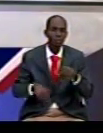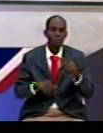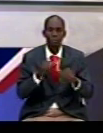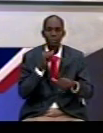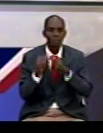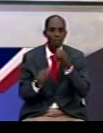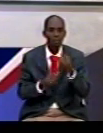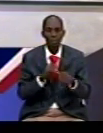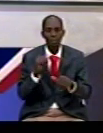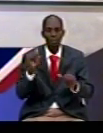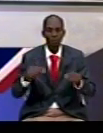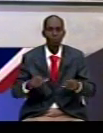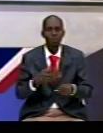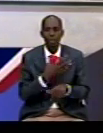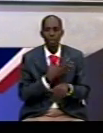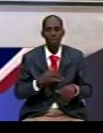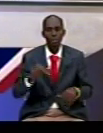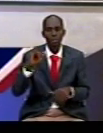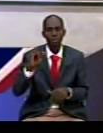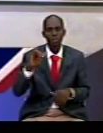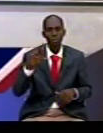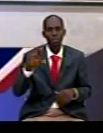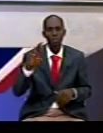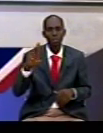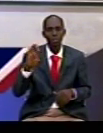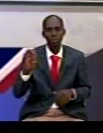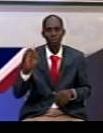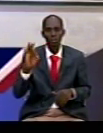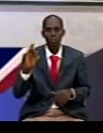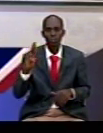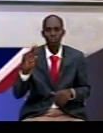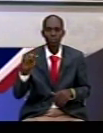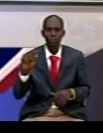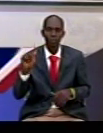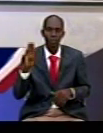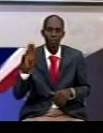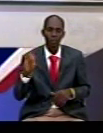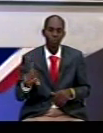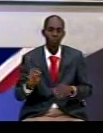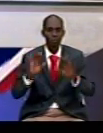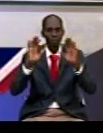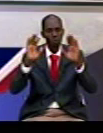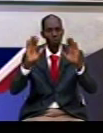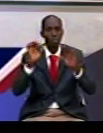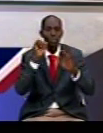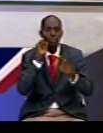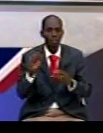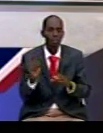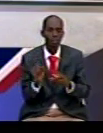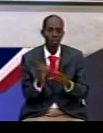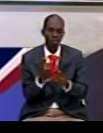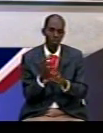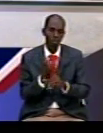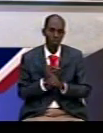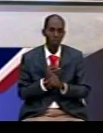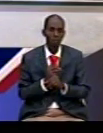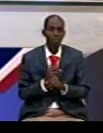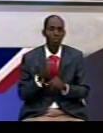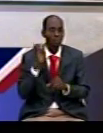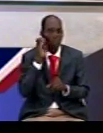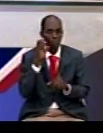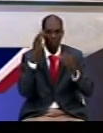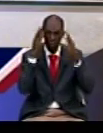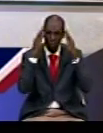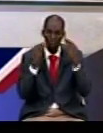and irrefutable wonder. She received, she experienced the